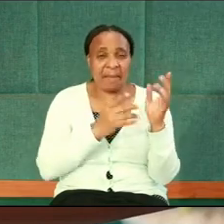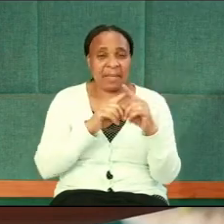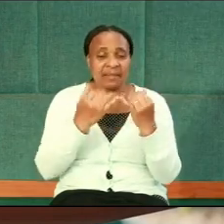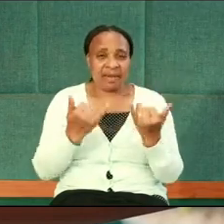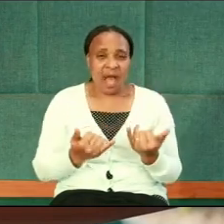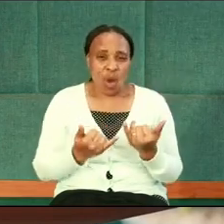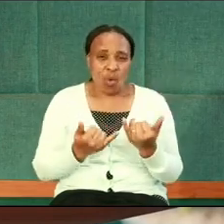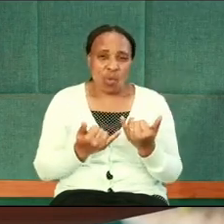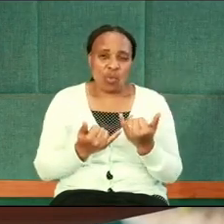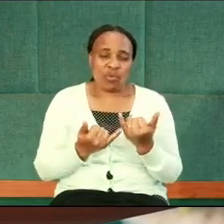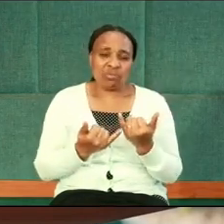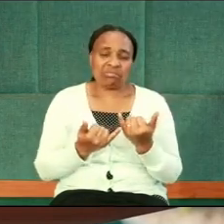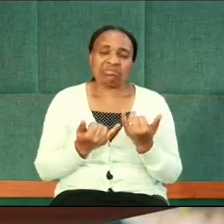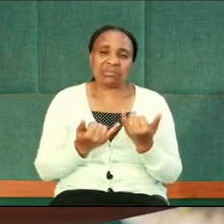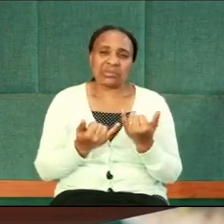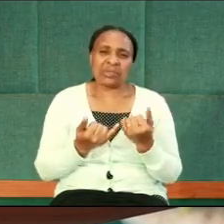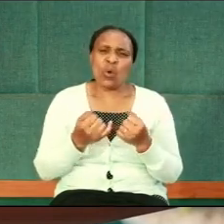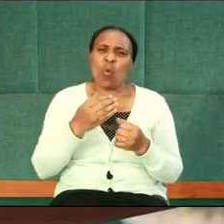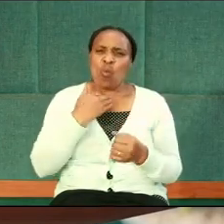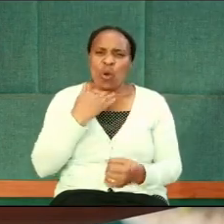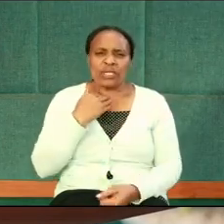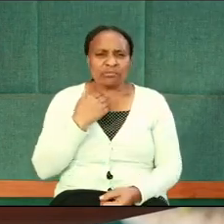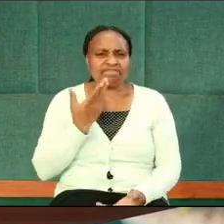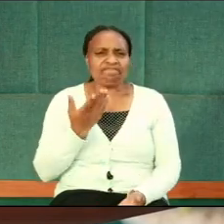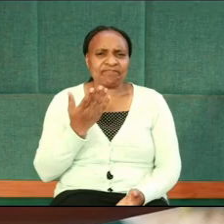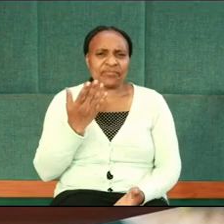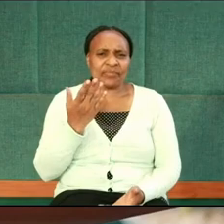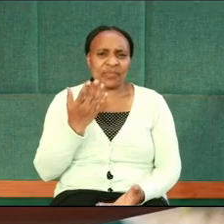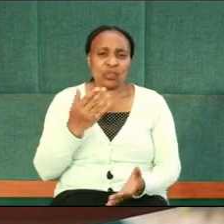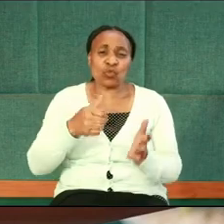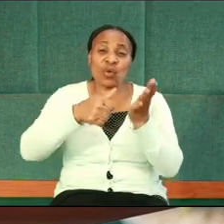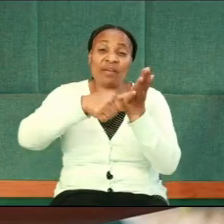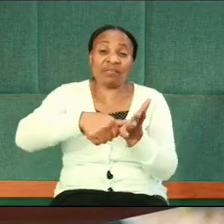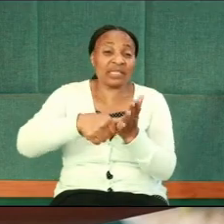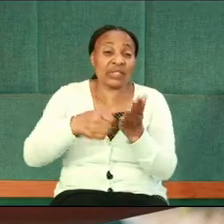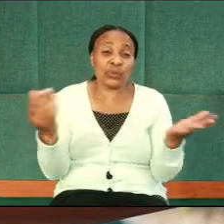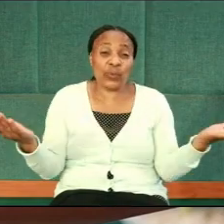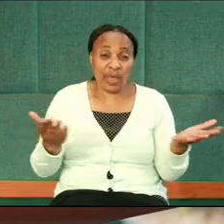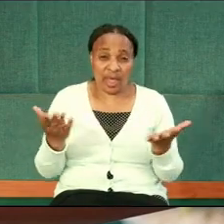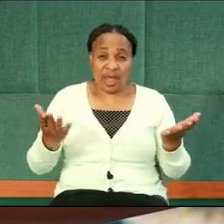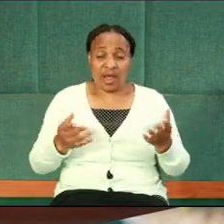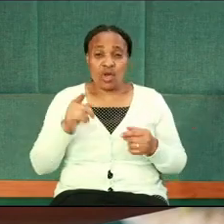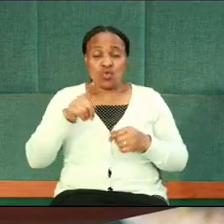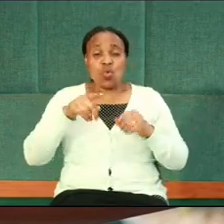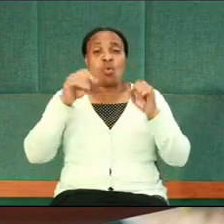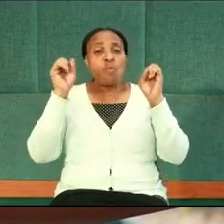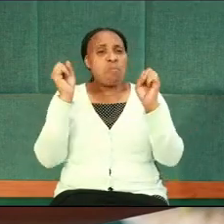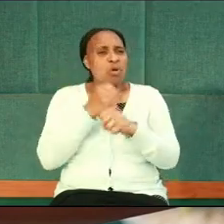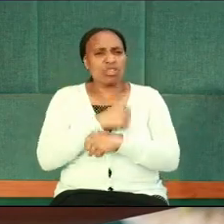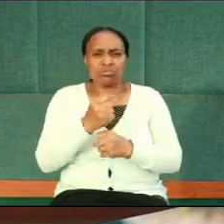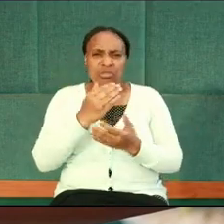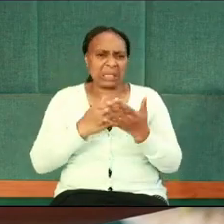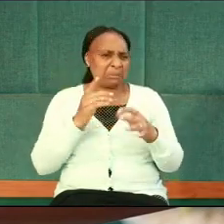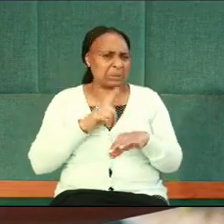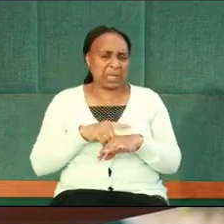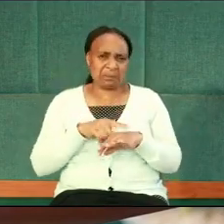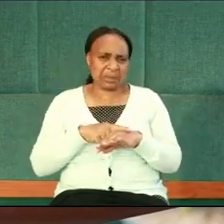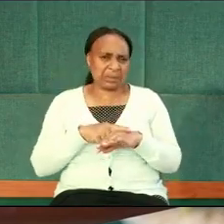way. And just to really emphasize that you cannot